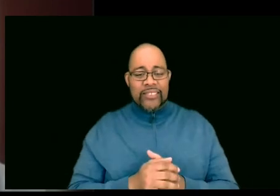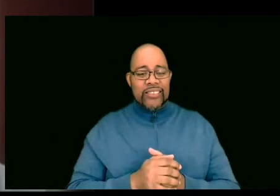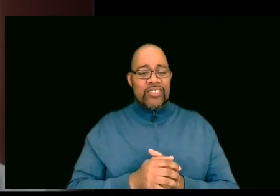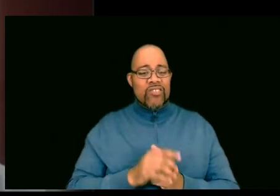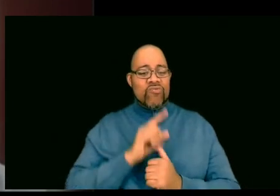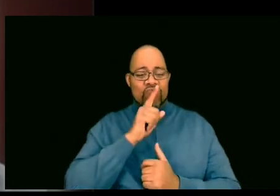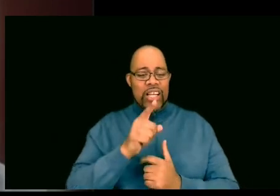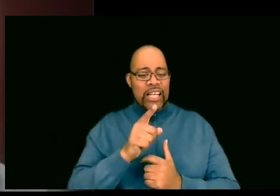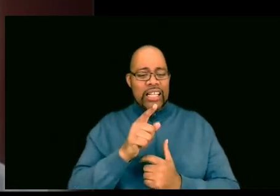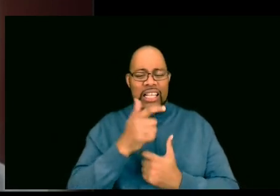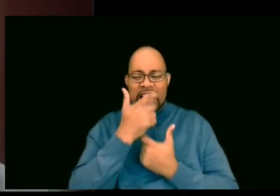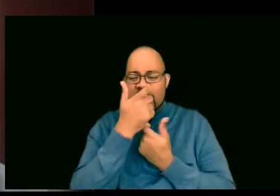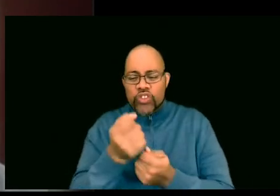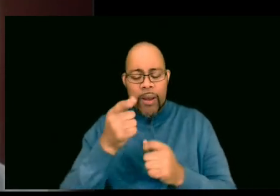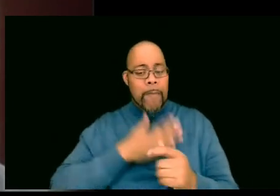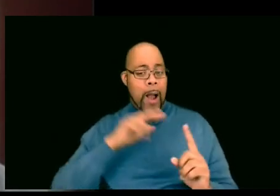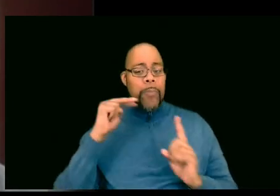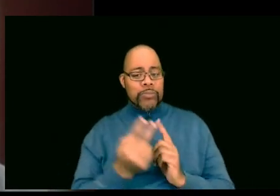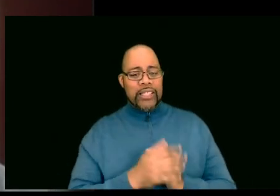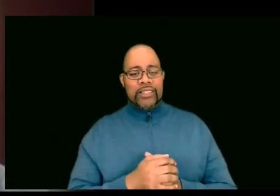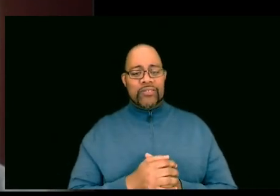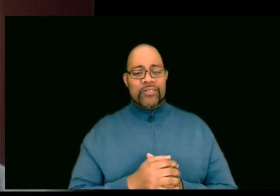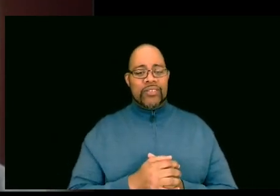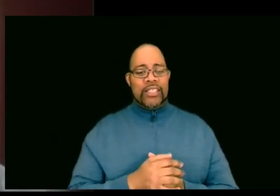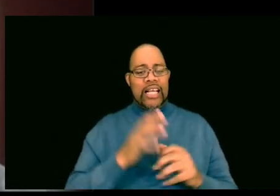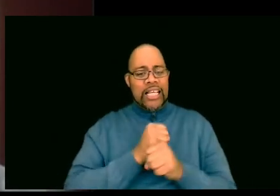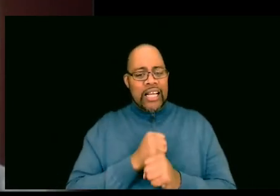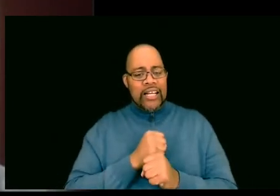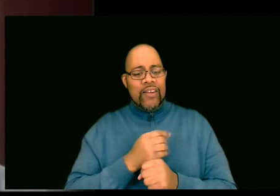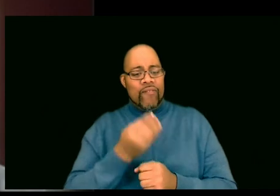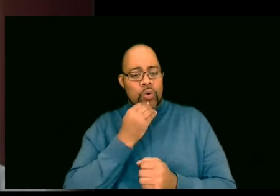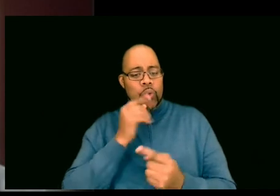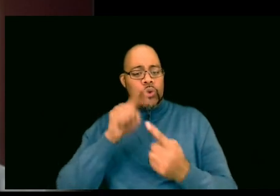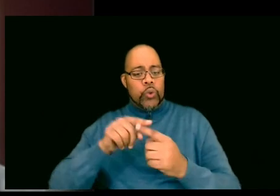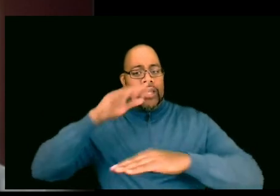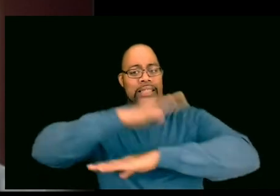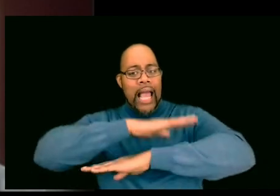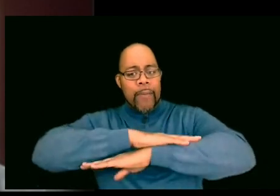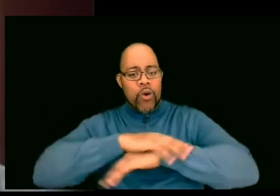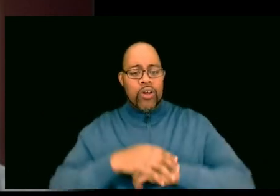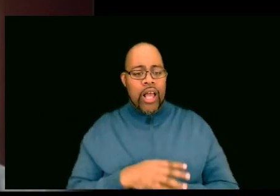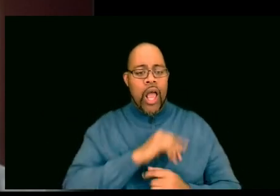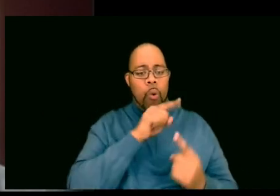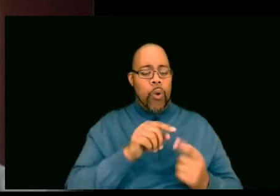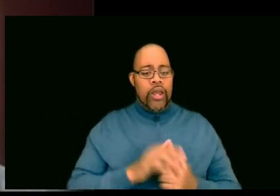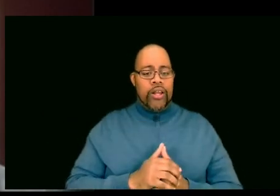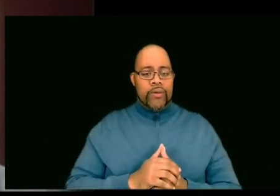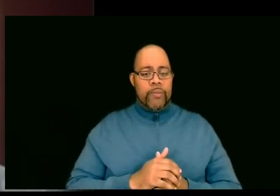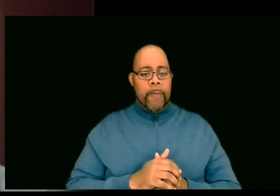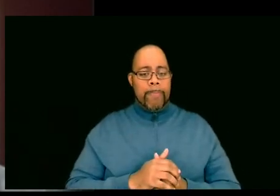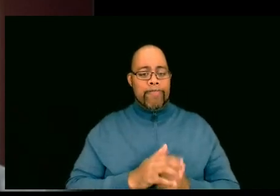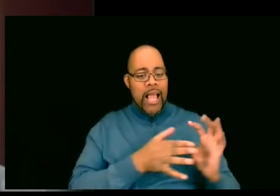are just intriguing from my point of view in getting food to the table. And then when